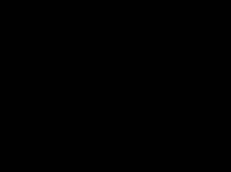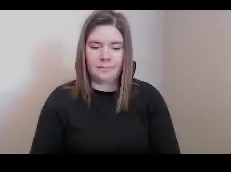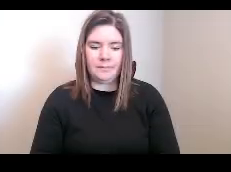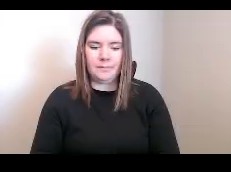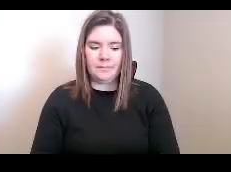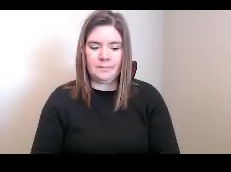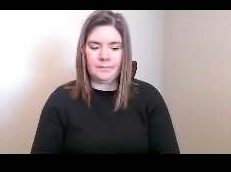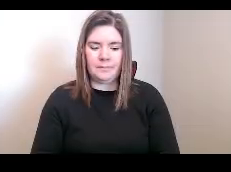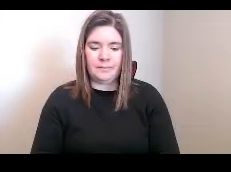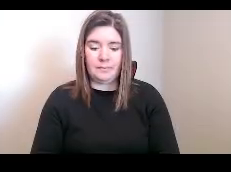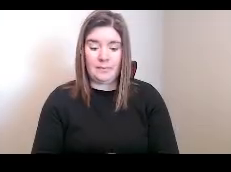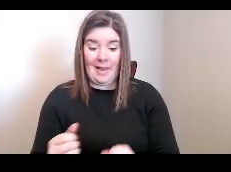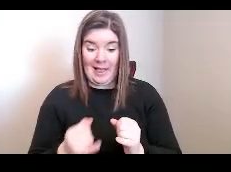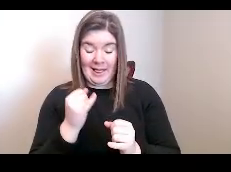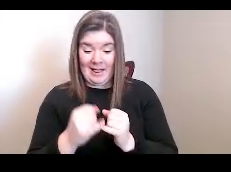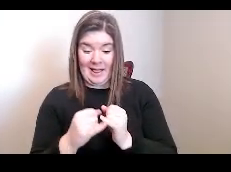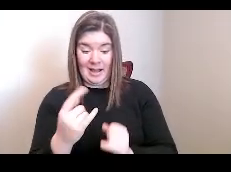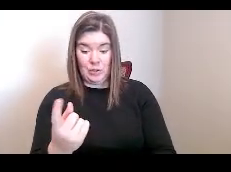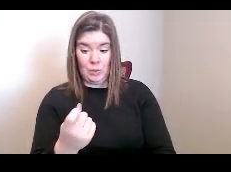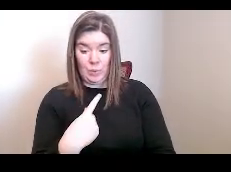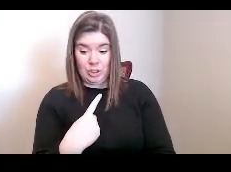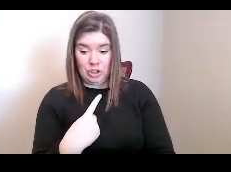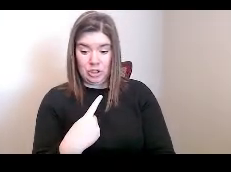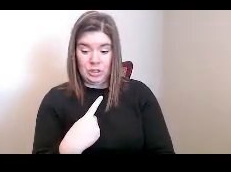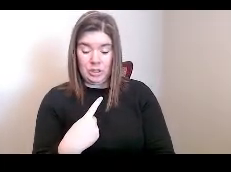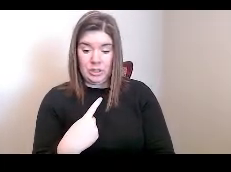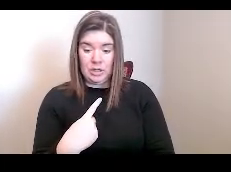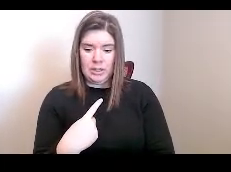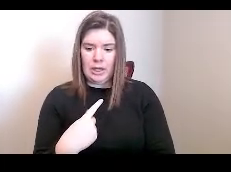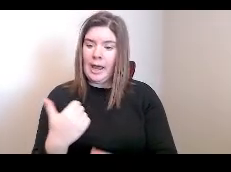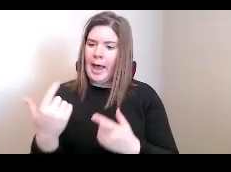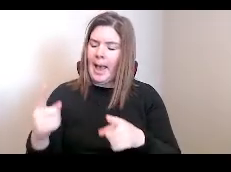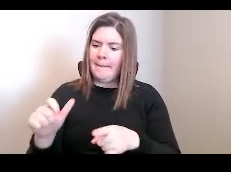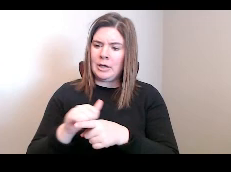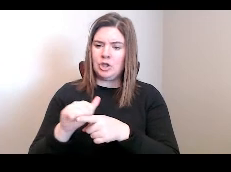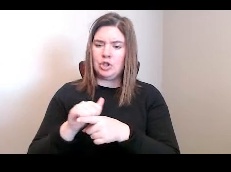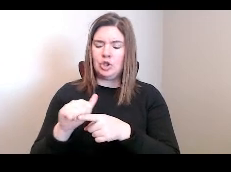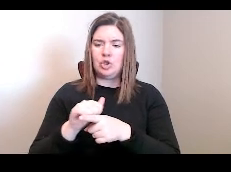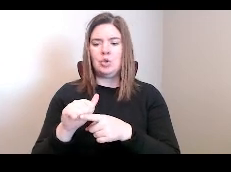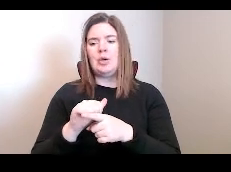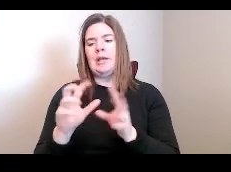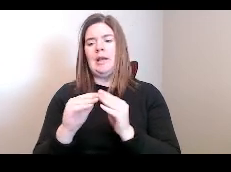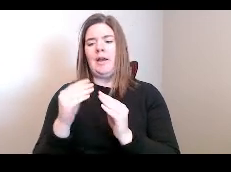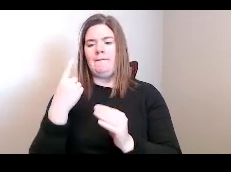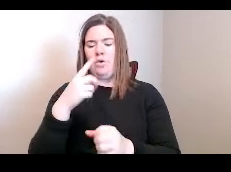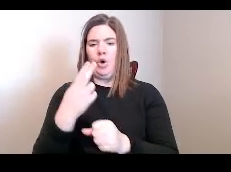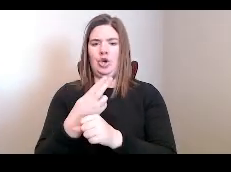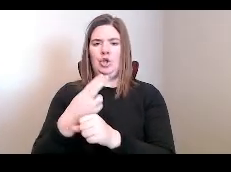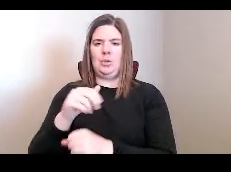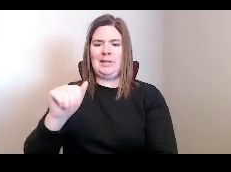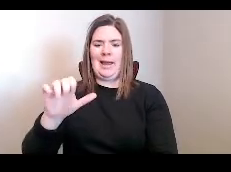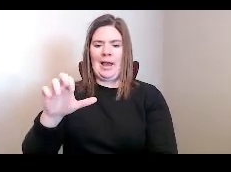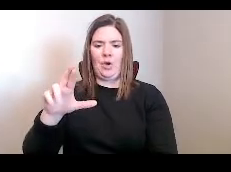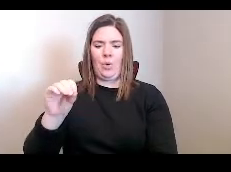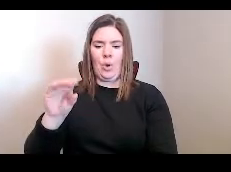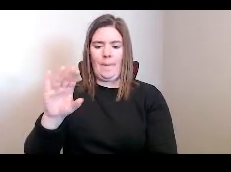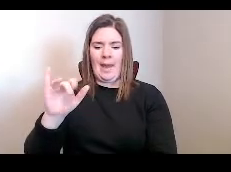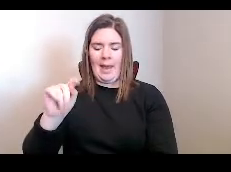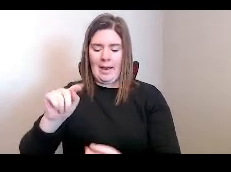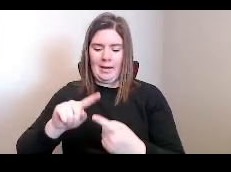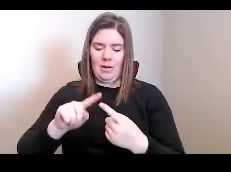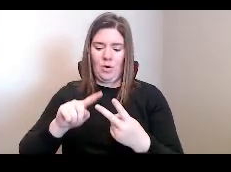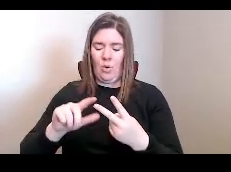And our last question, is there a training session aimed at using Acrobat and or Adobe